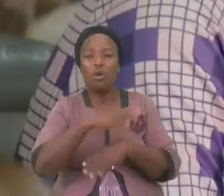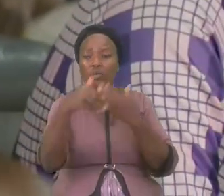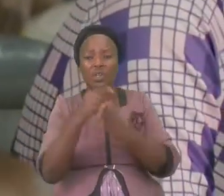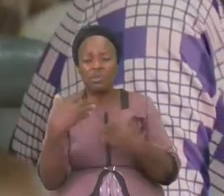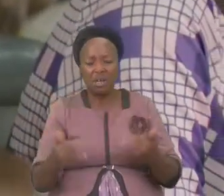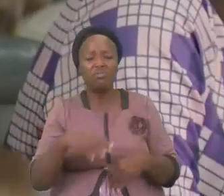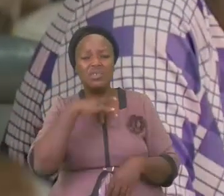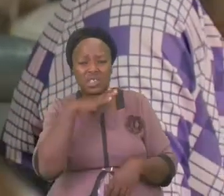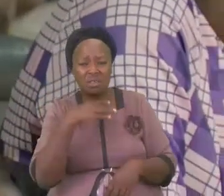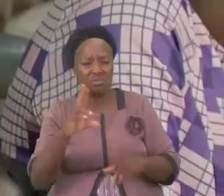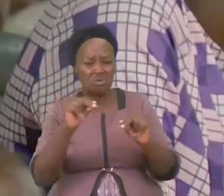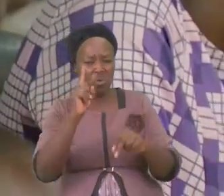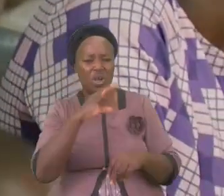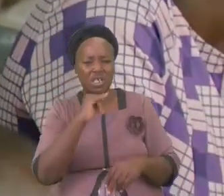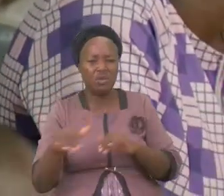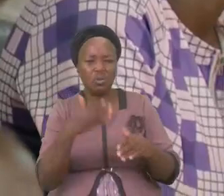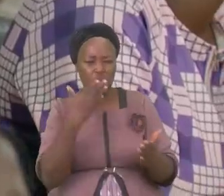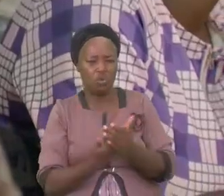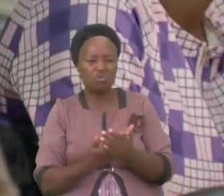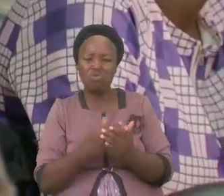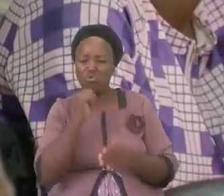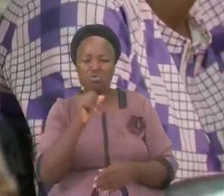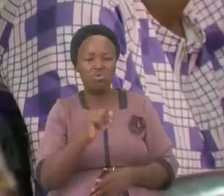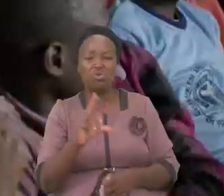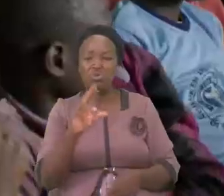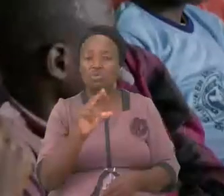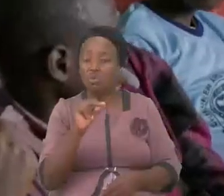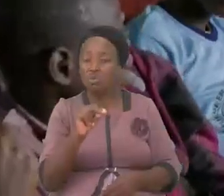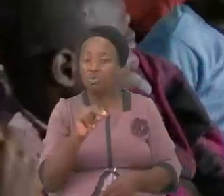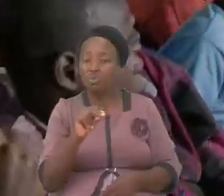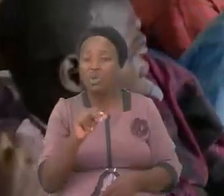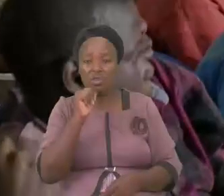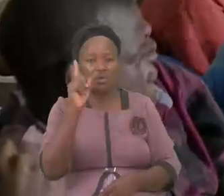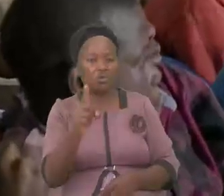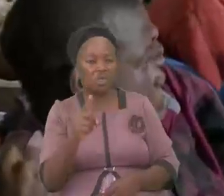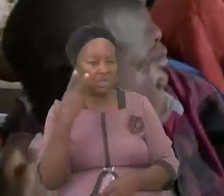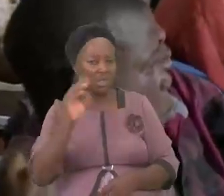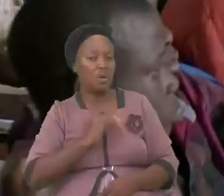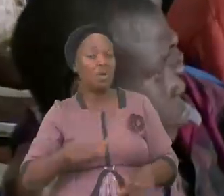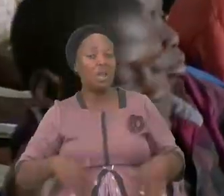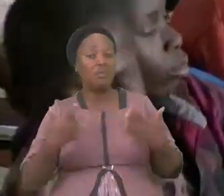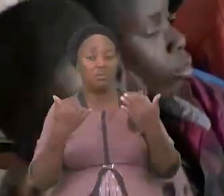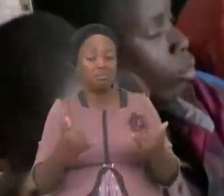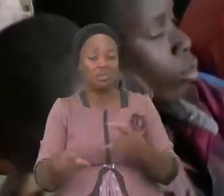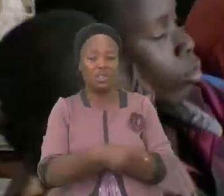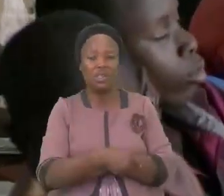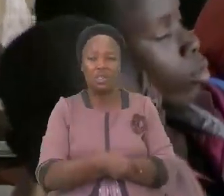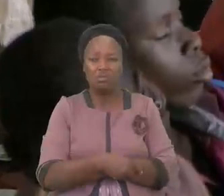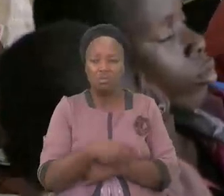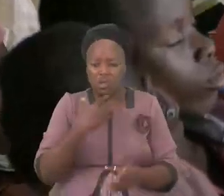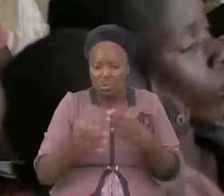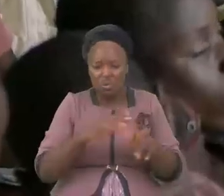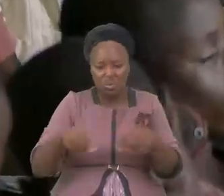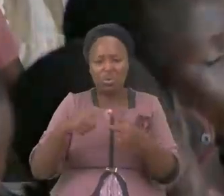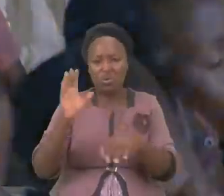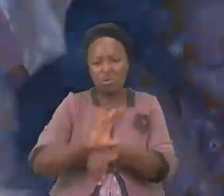our lives as we are today. Even if we go to church, or we don't go to church, even if we're